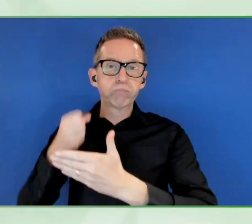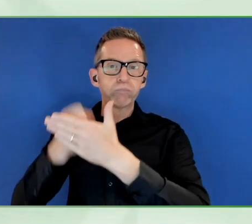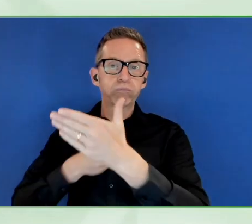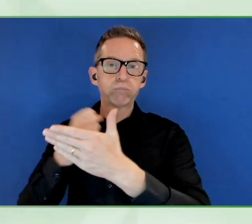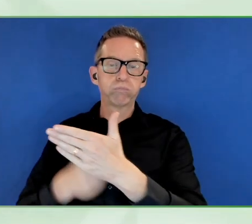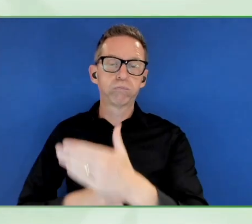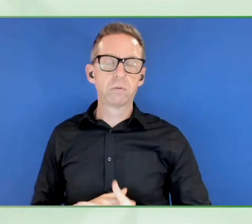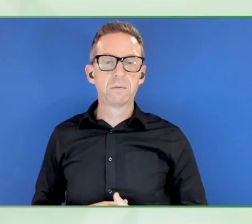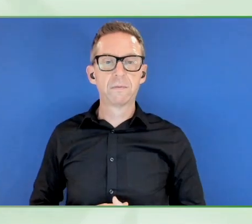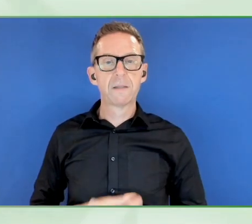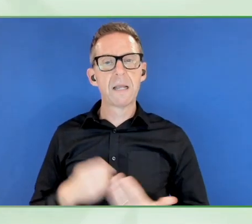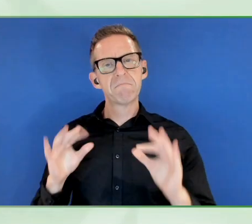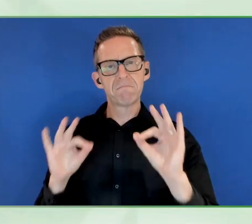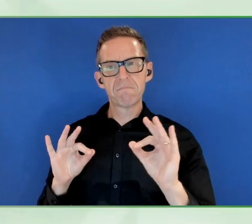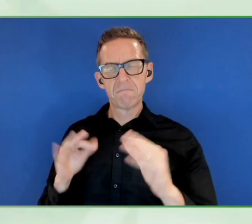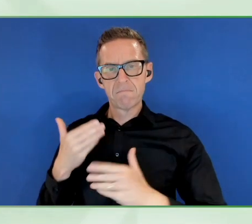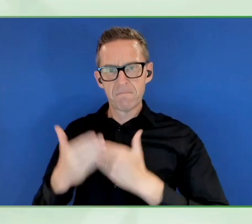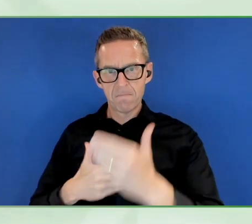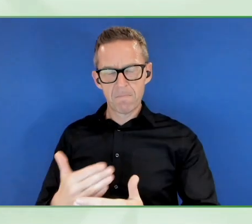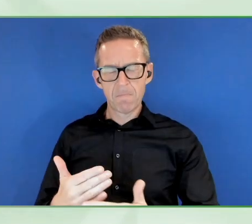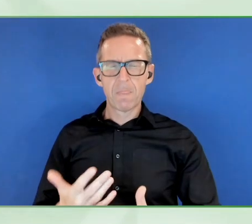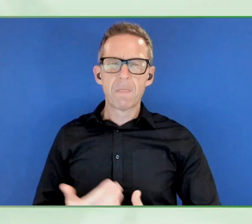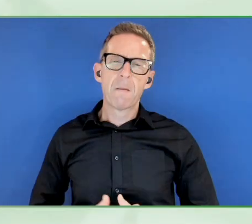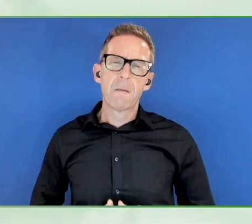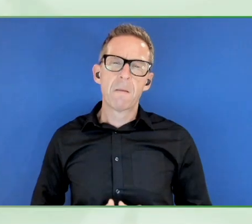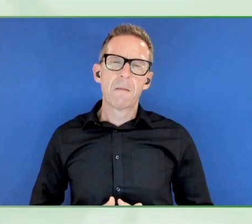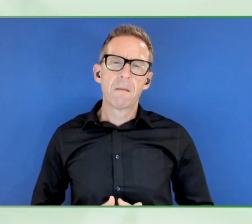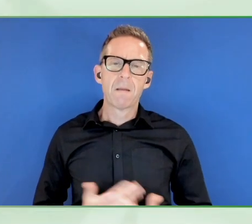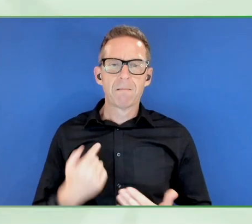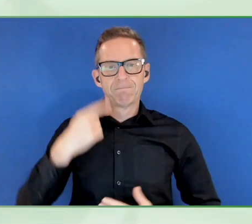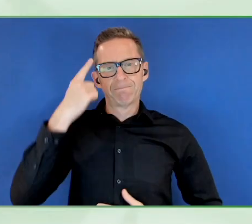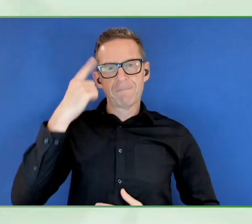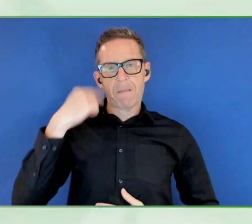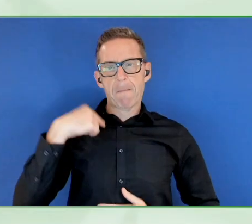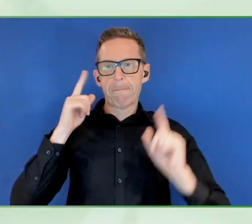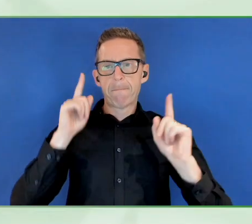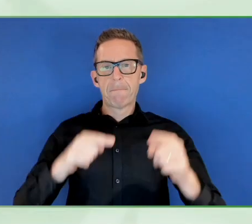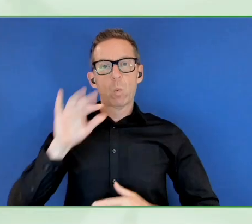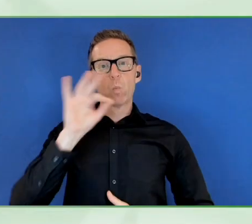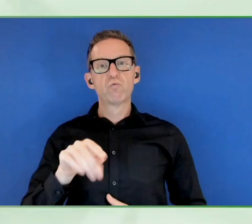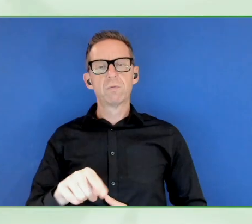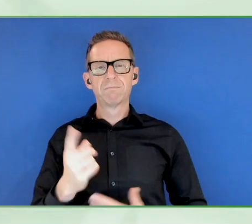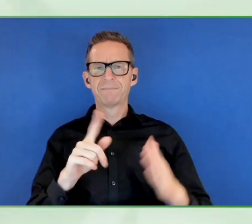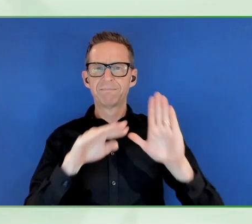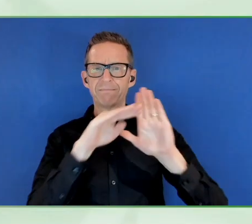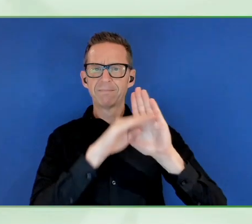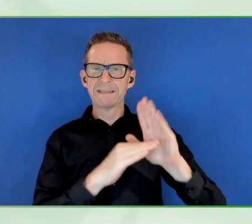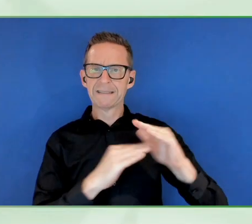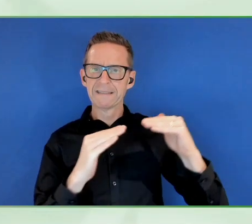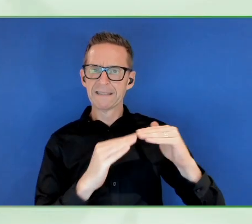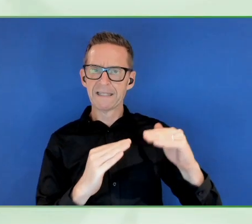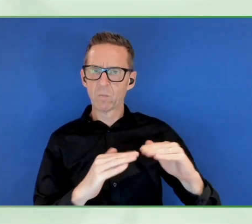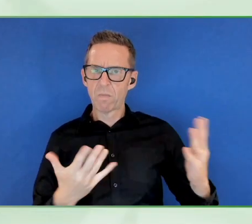The question to ask us is, what are standards? How do we define them? Where do we limit